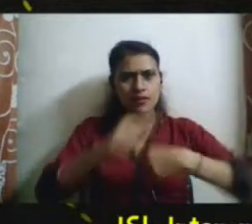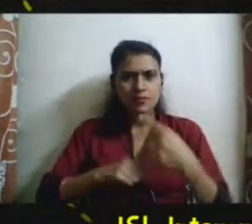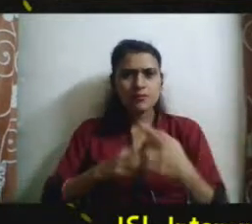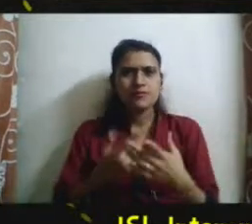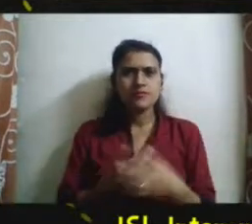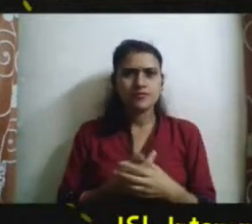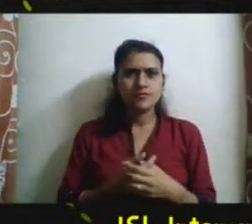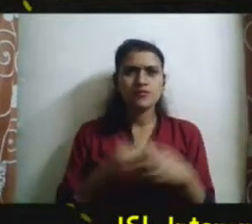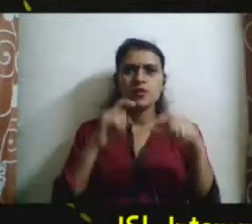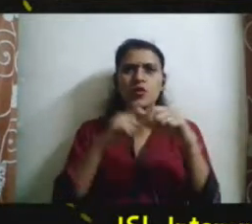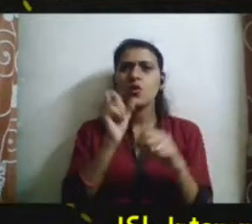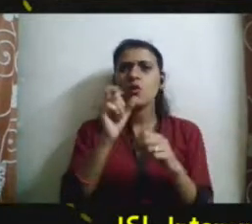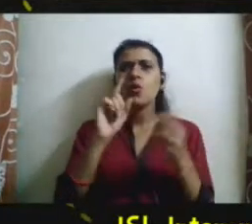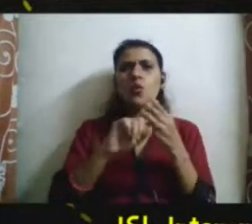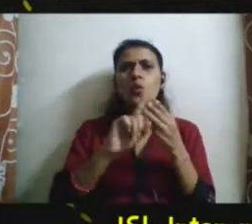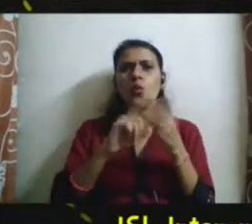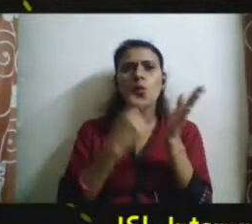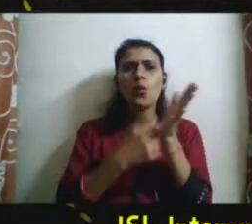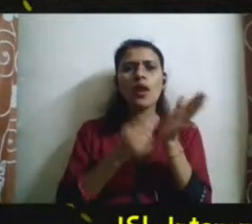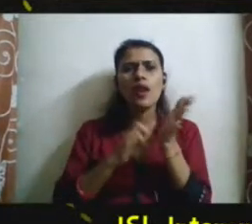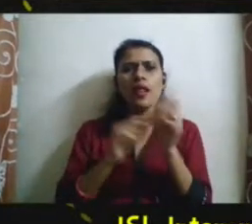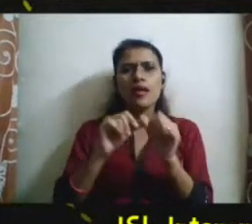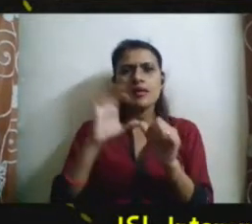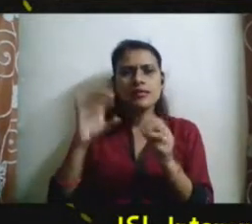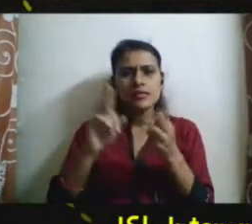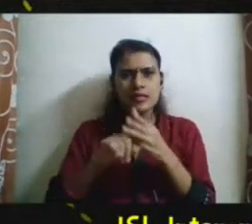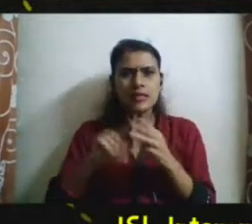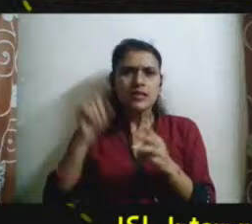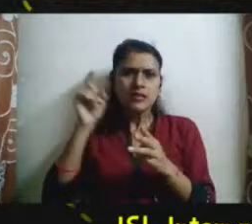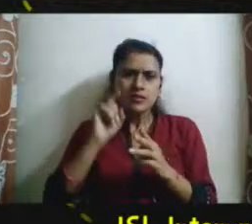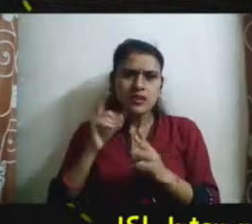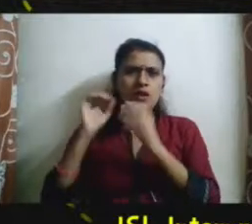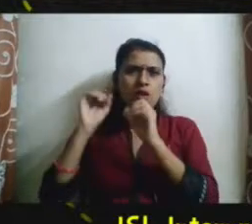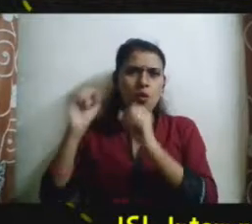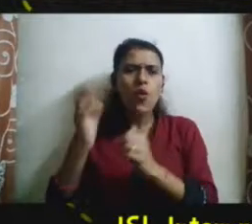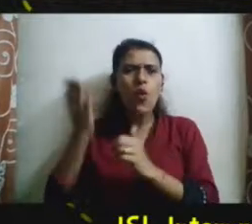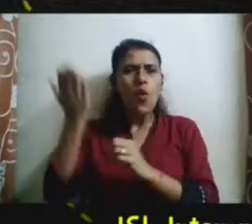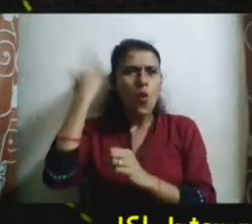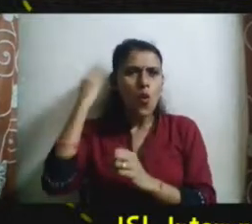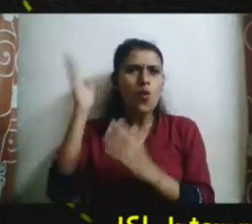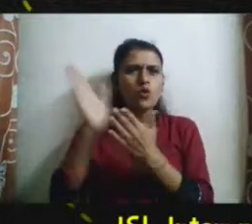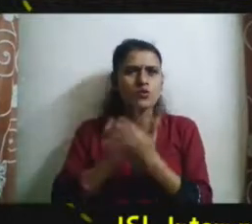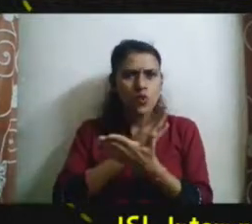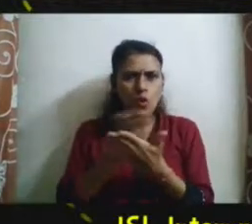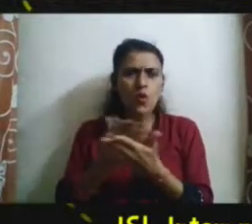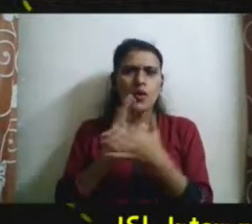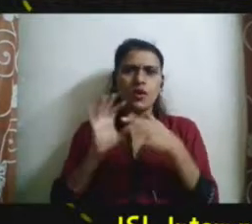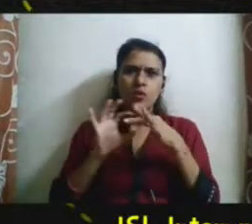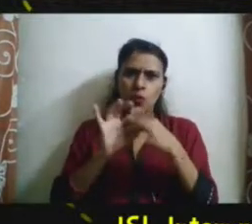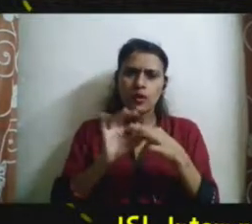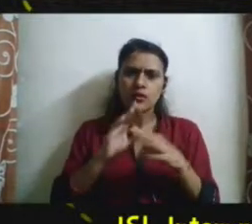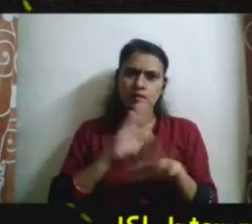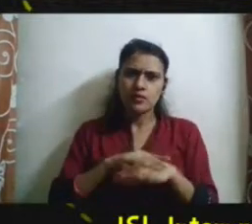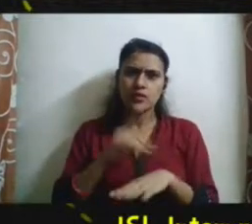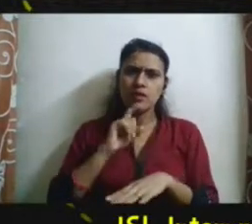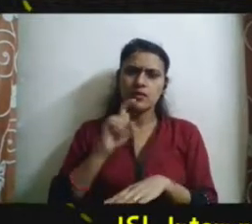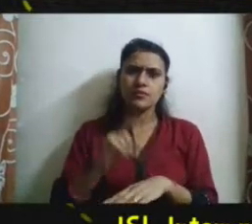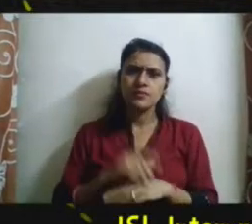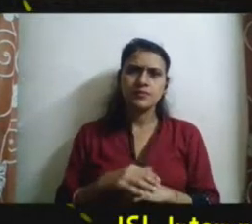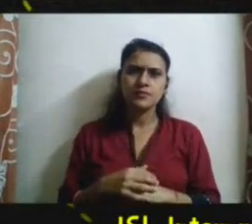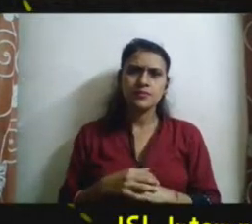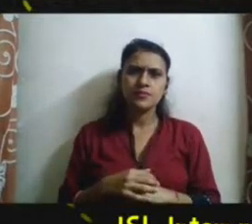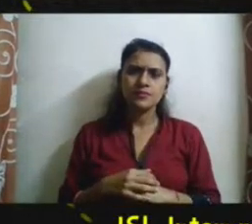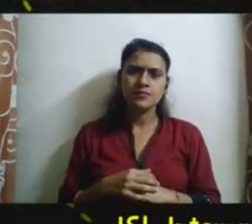see same-sex relationships? Are they present in old songs, old poems that you have worked with? Well, a lot